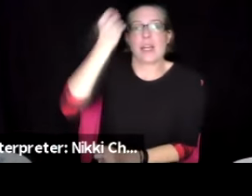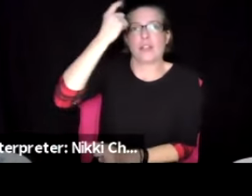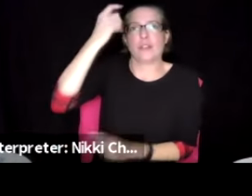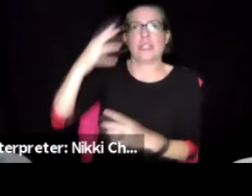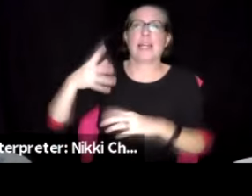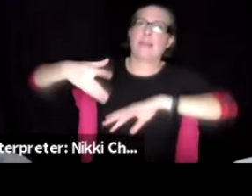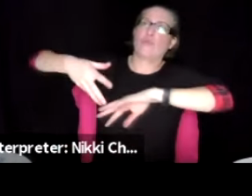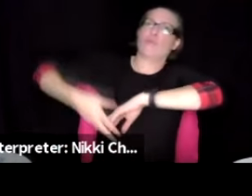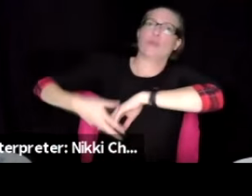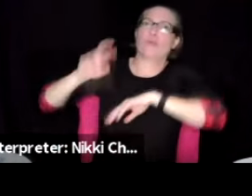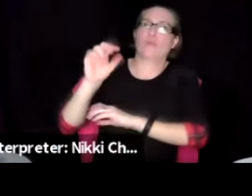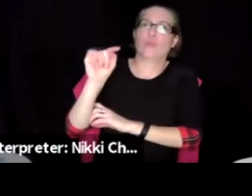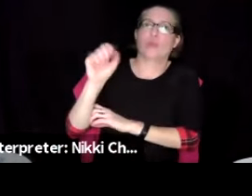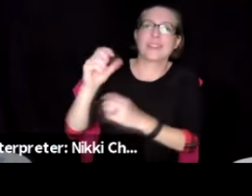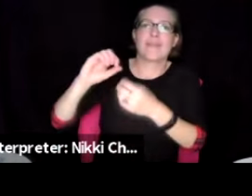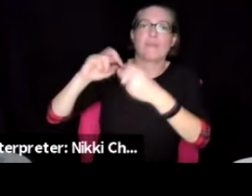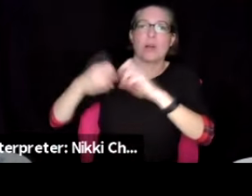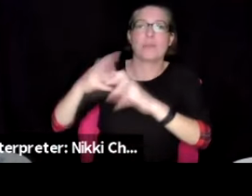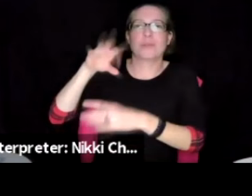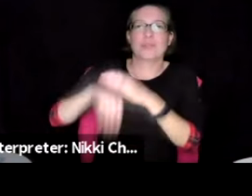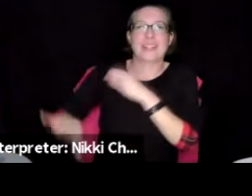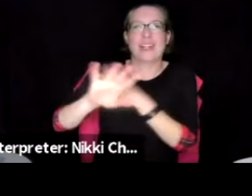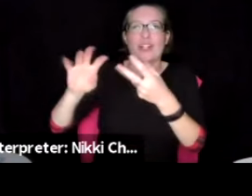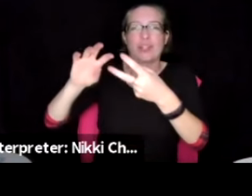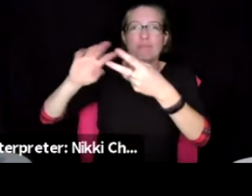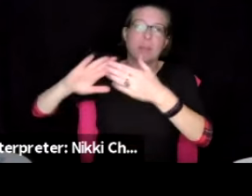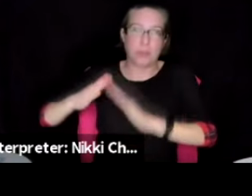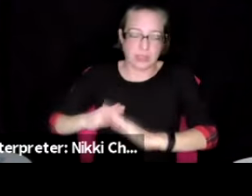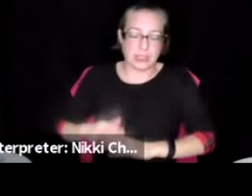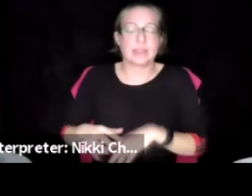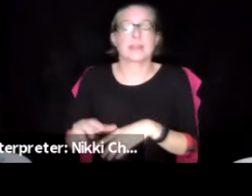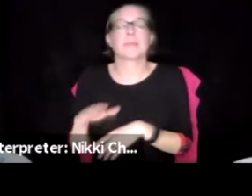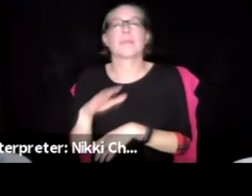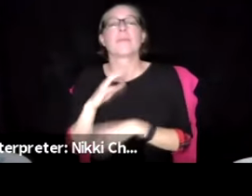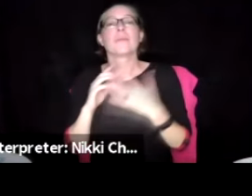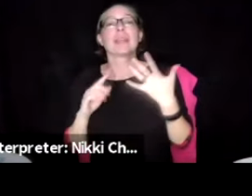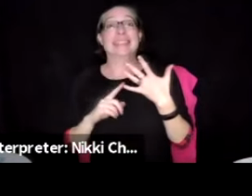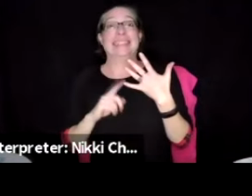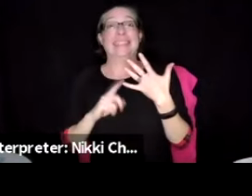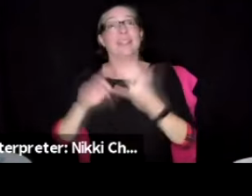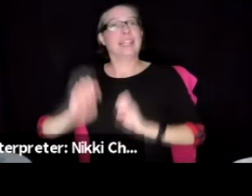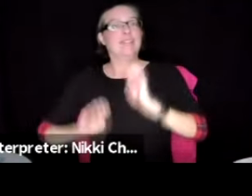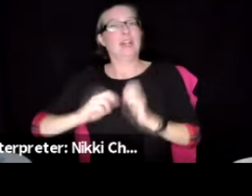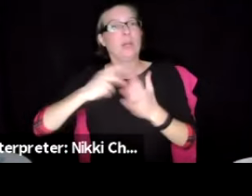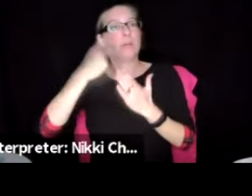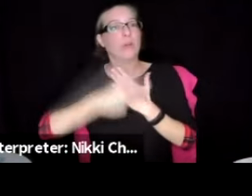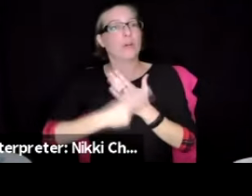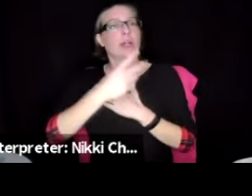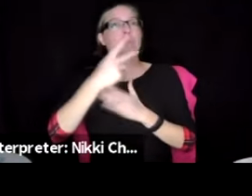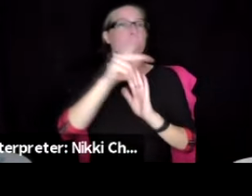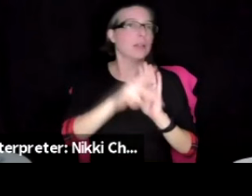the tools and skills to take action. And finally, we can evaluate programs, policies, and practices that affect young